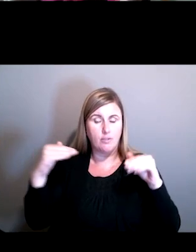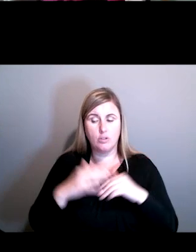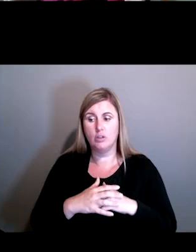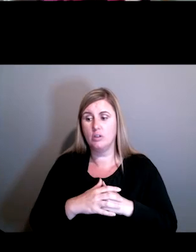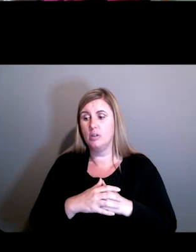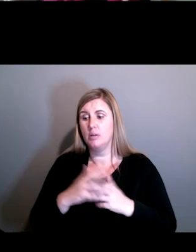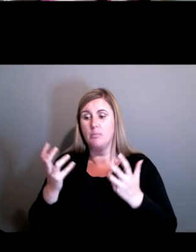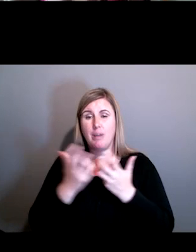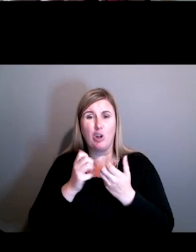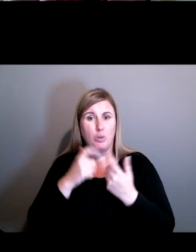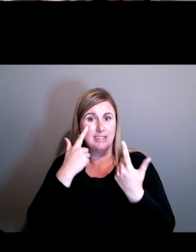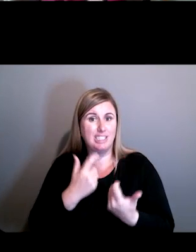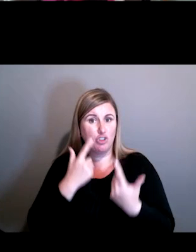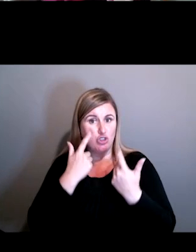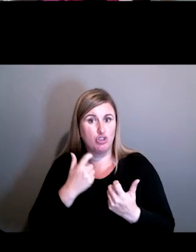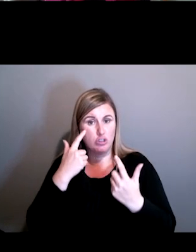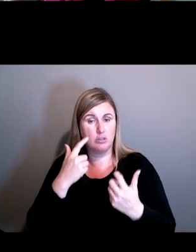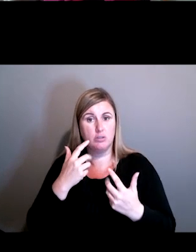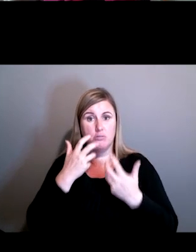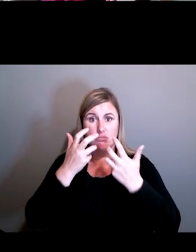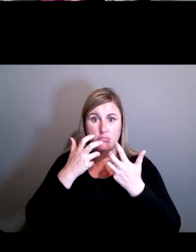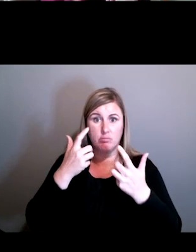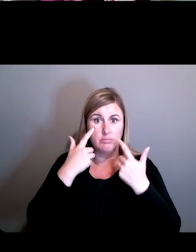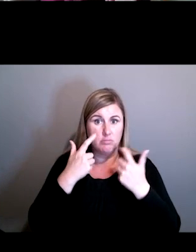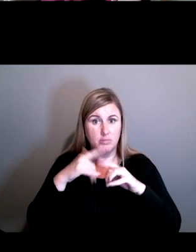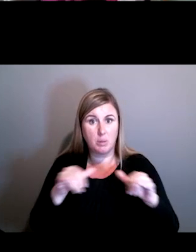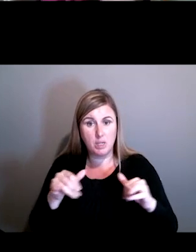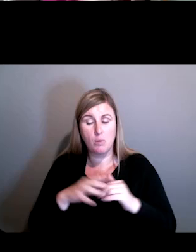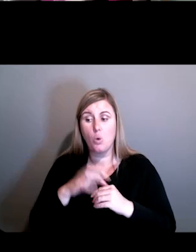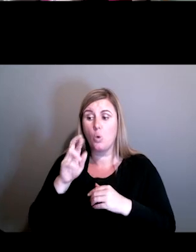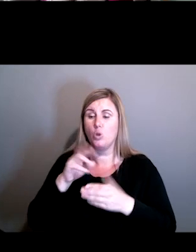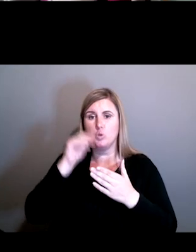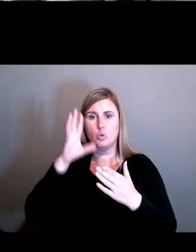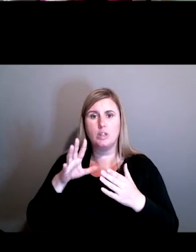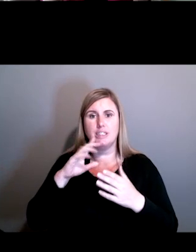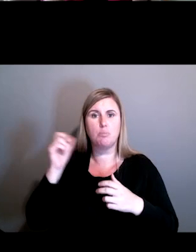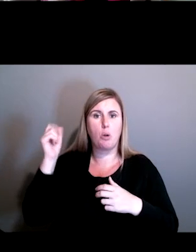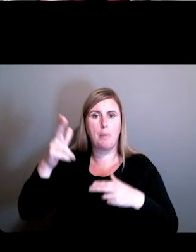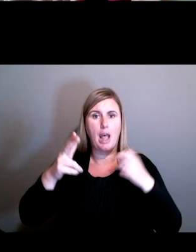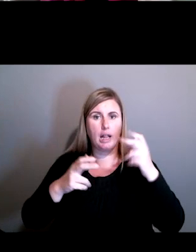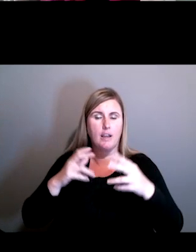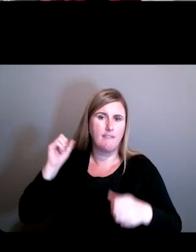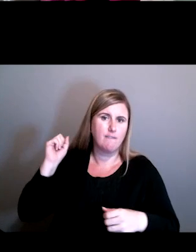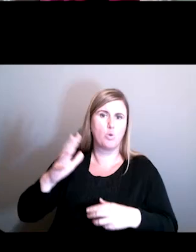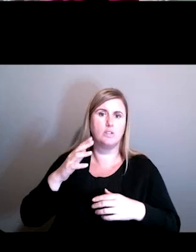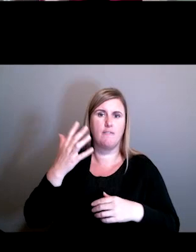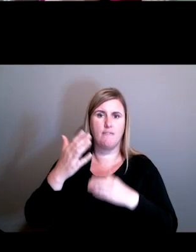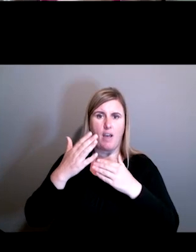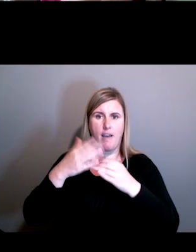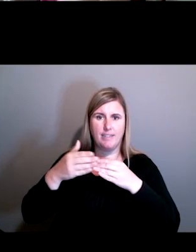coming from the eyes down the side of the face, or the student is propelling objects with a force at least 5 inches away, something that we can